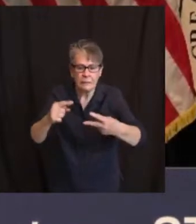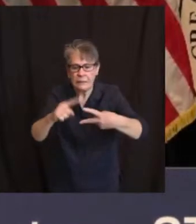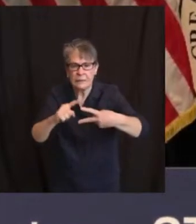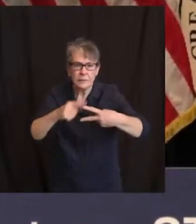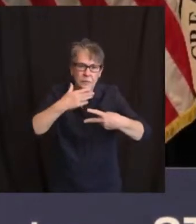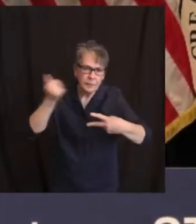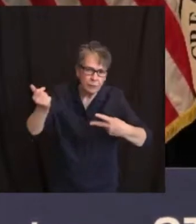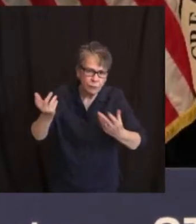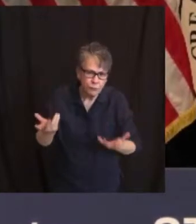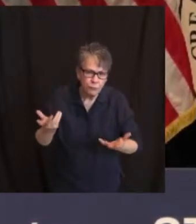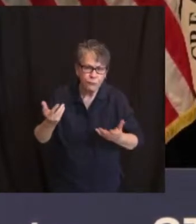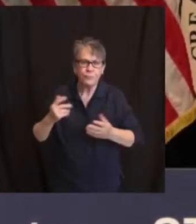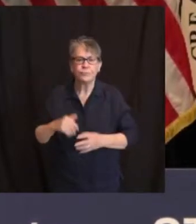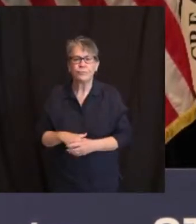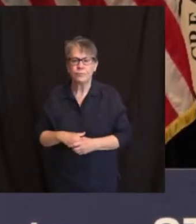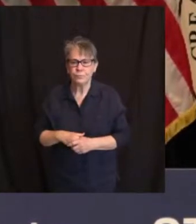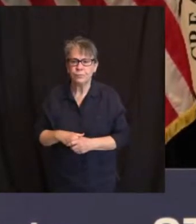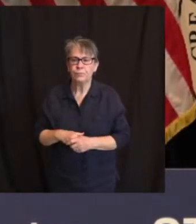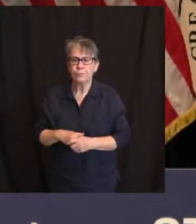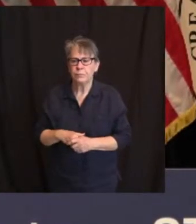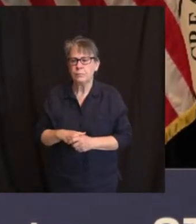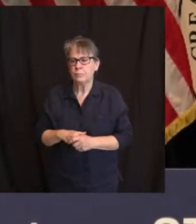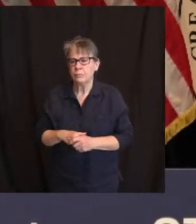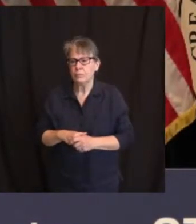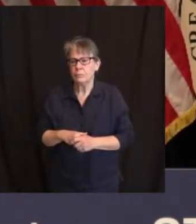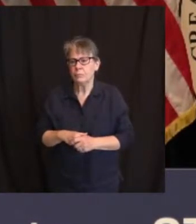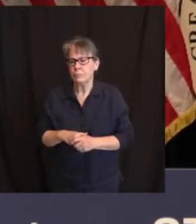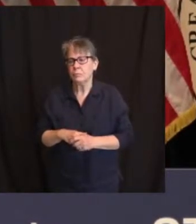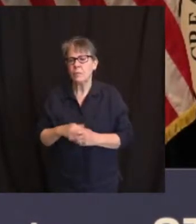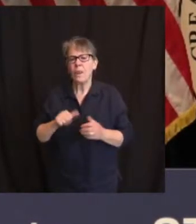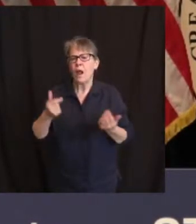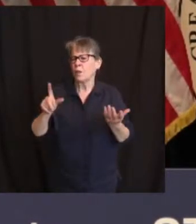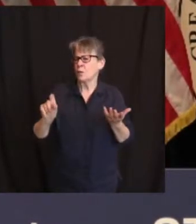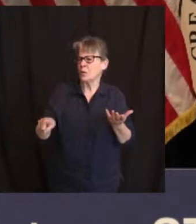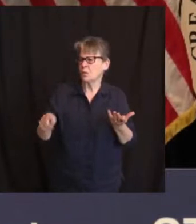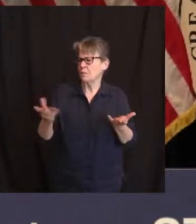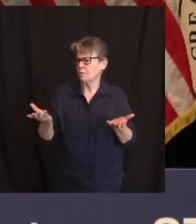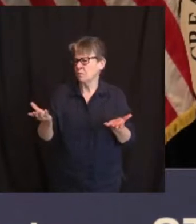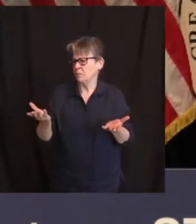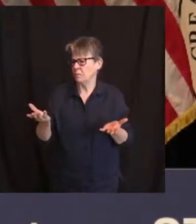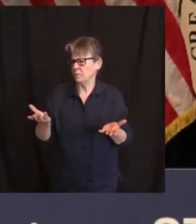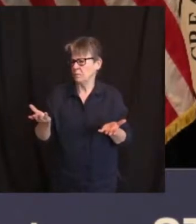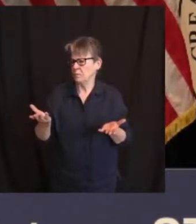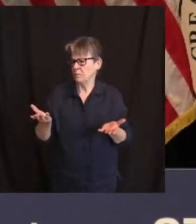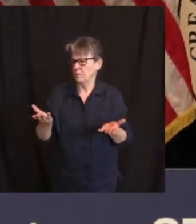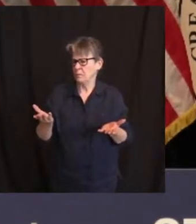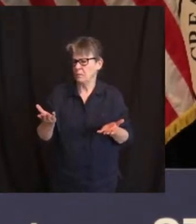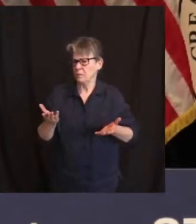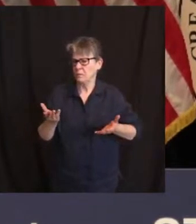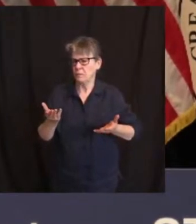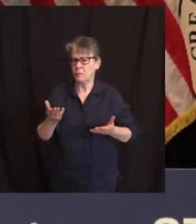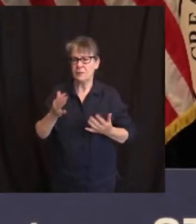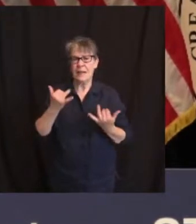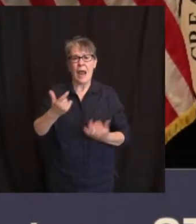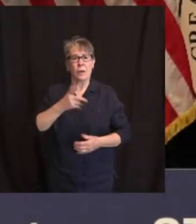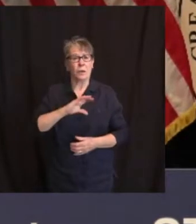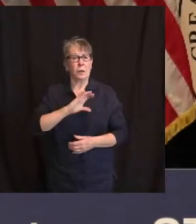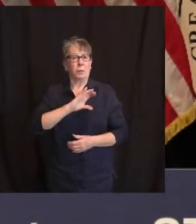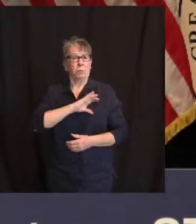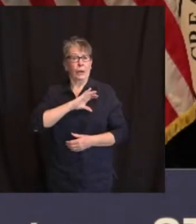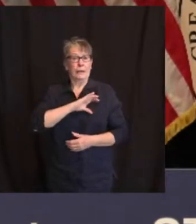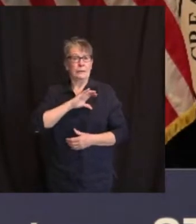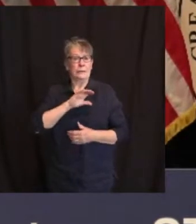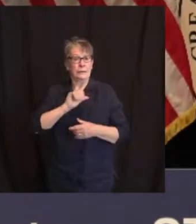Callahan said earlier about May 13th. With police academies closed, is there any concern in the near future of replenishing some